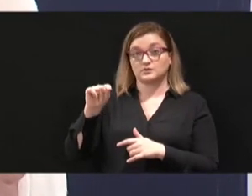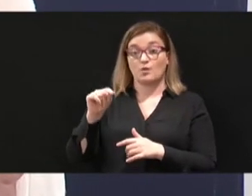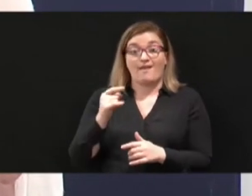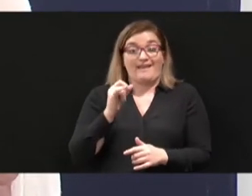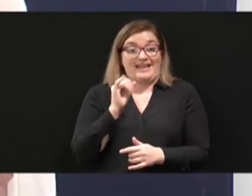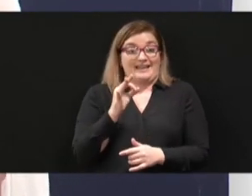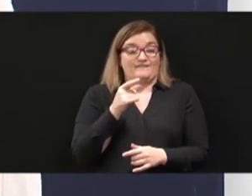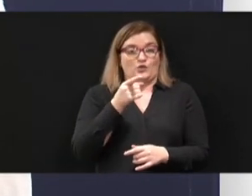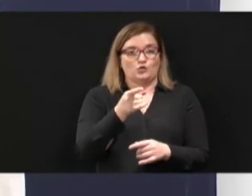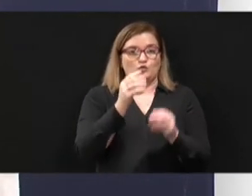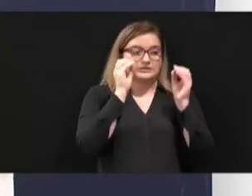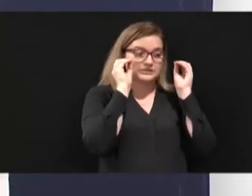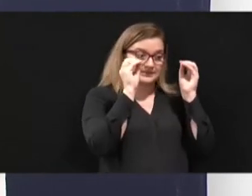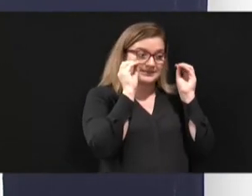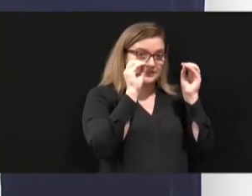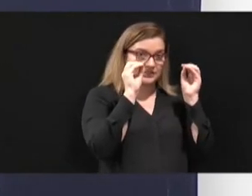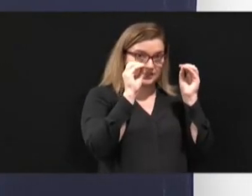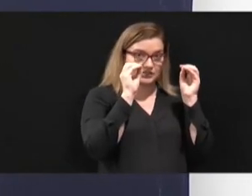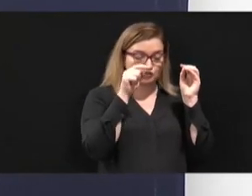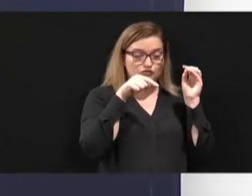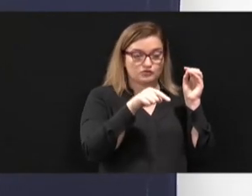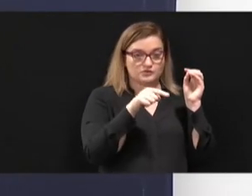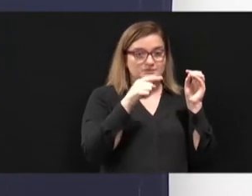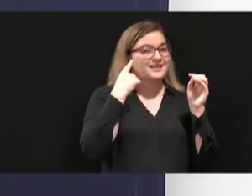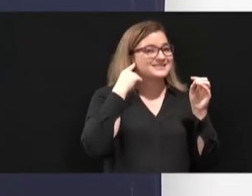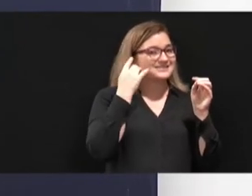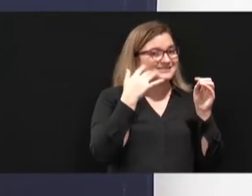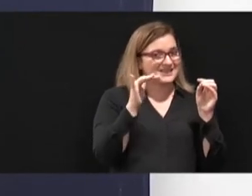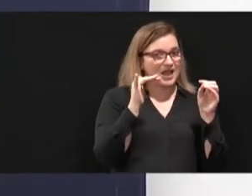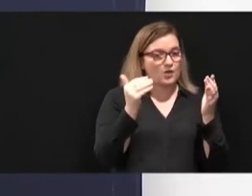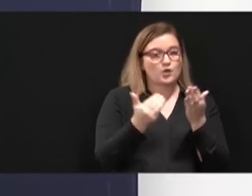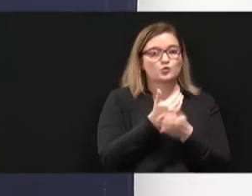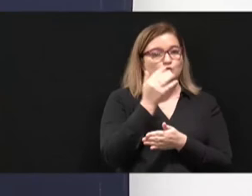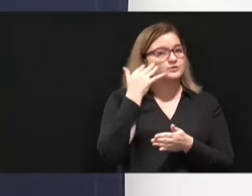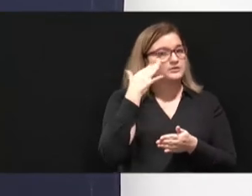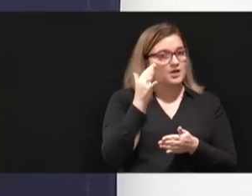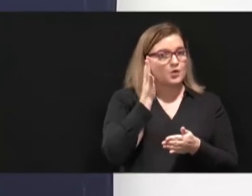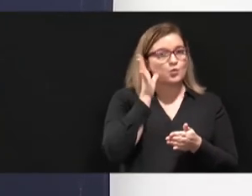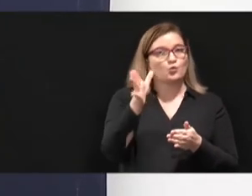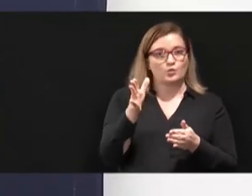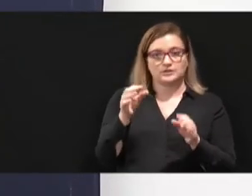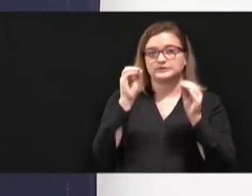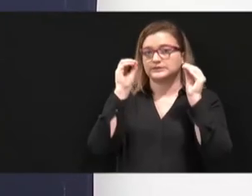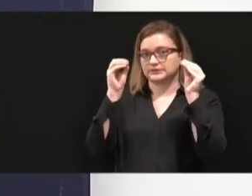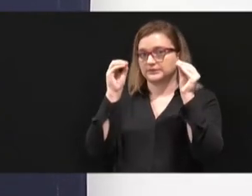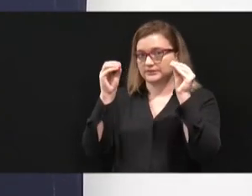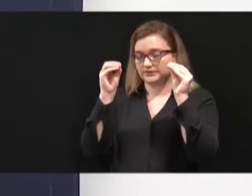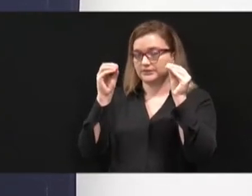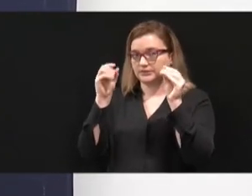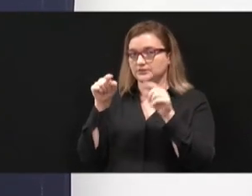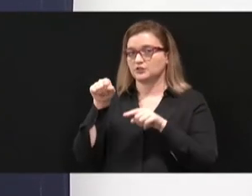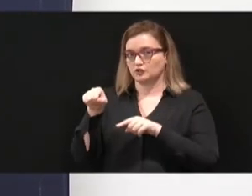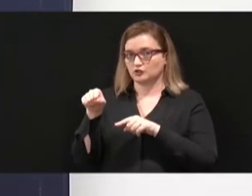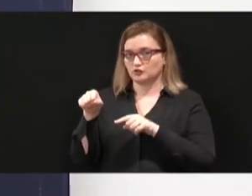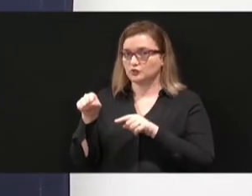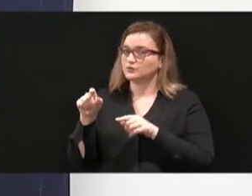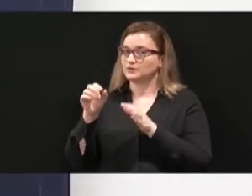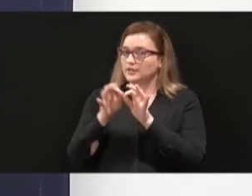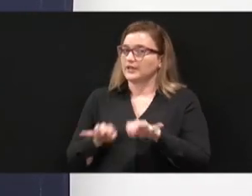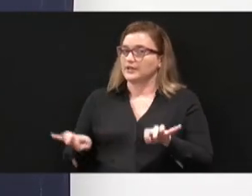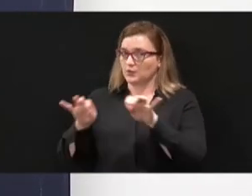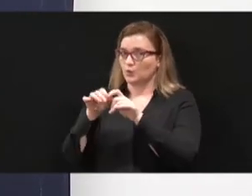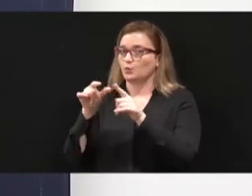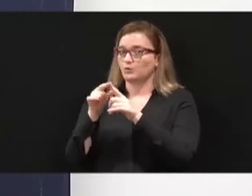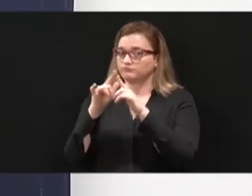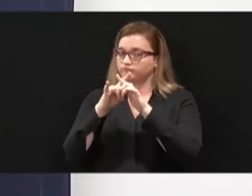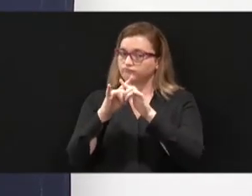you how to teach a phoneme grapheme or a new letter sound, we will go through it very slowly and methodically. I'm just kind of giving